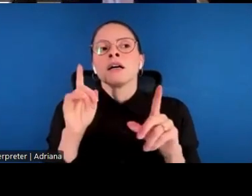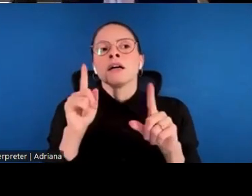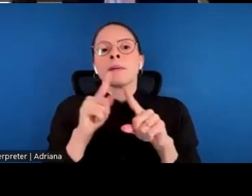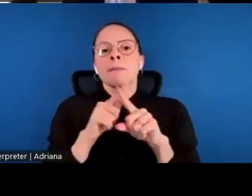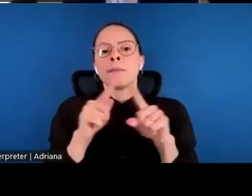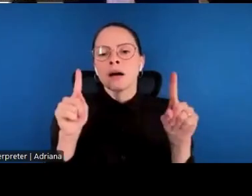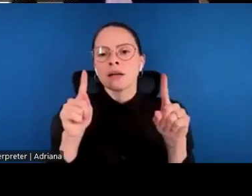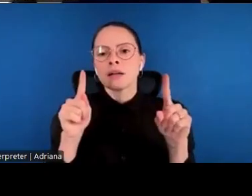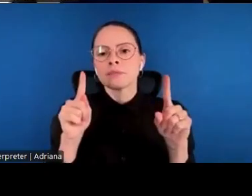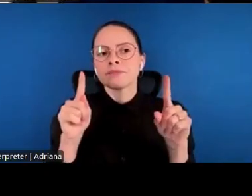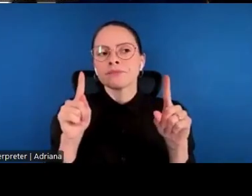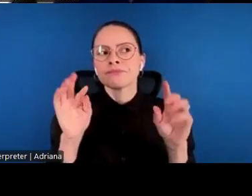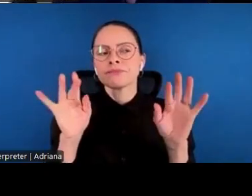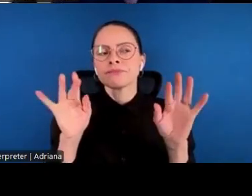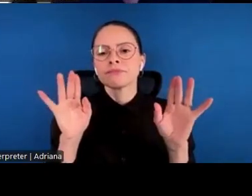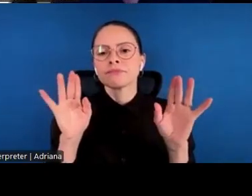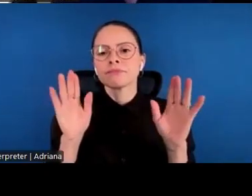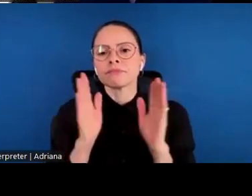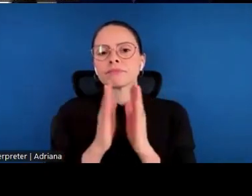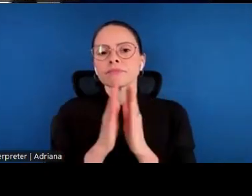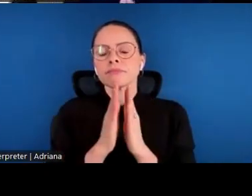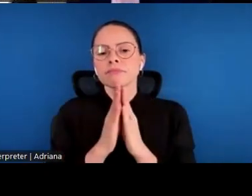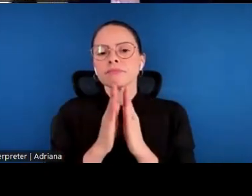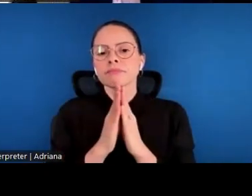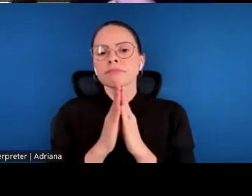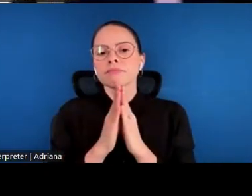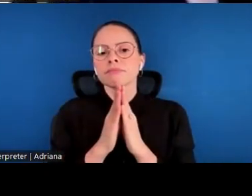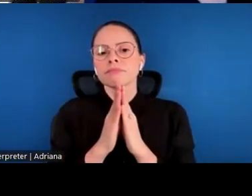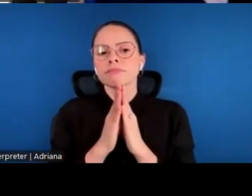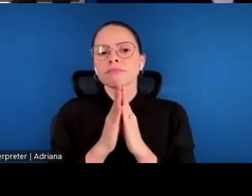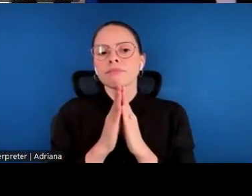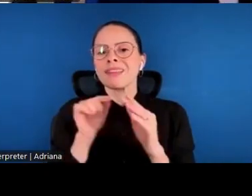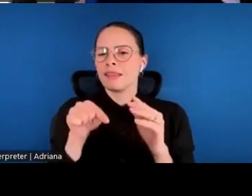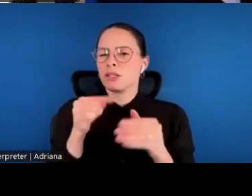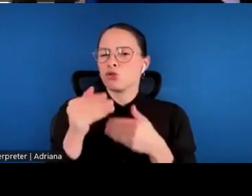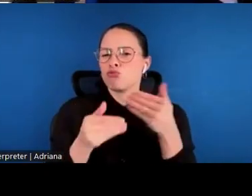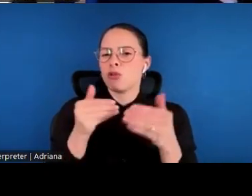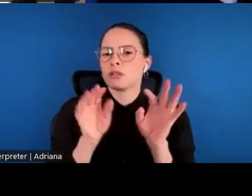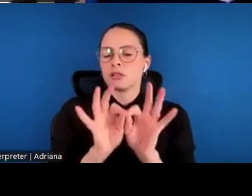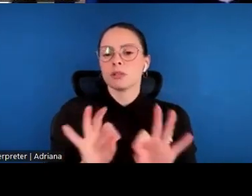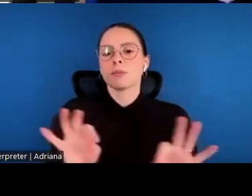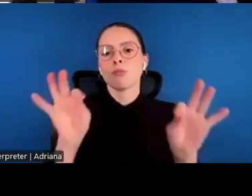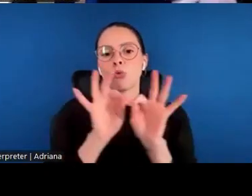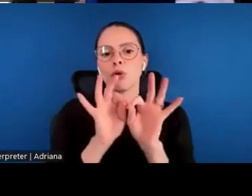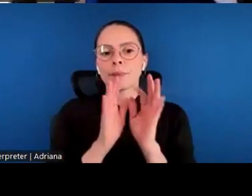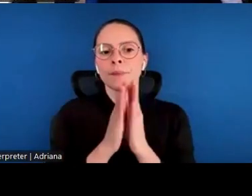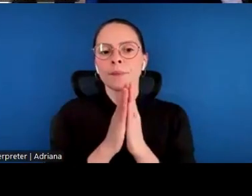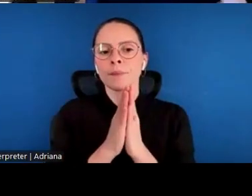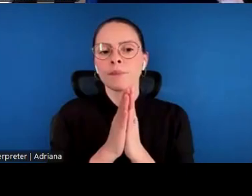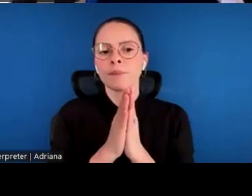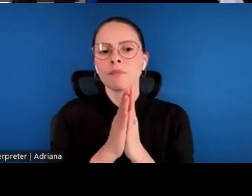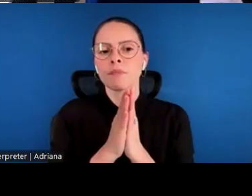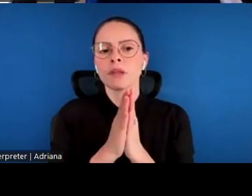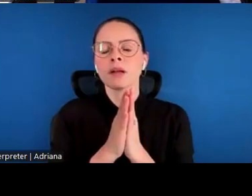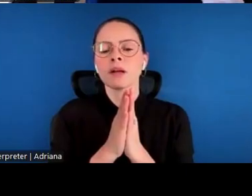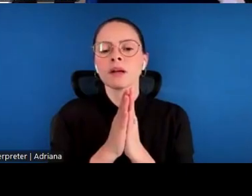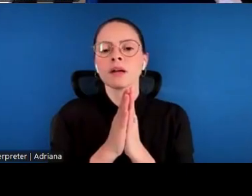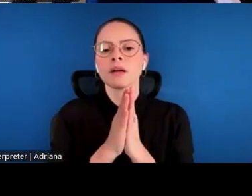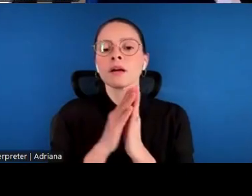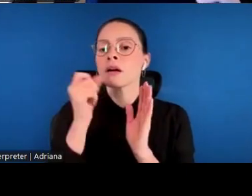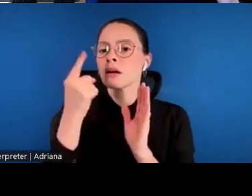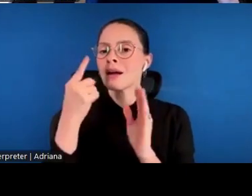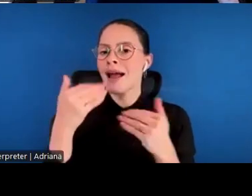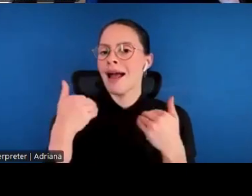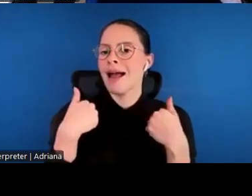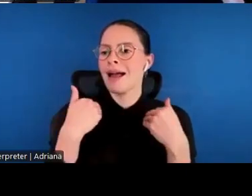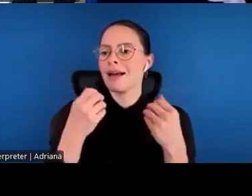because it's an important part of the process. And essentially what it is there are various